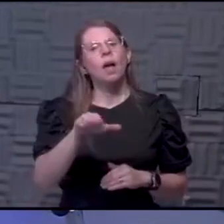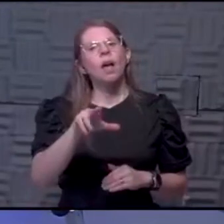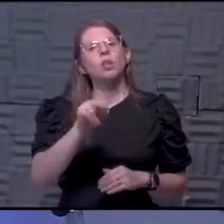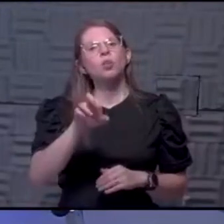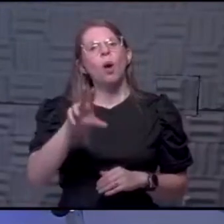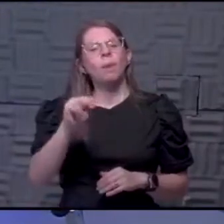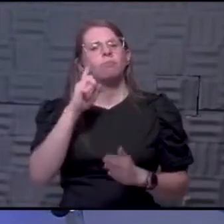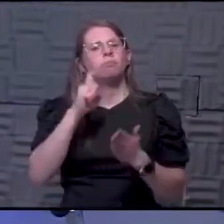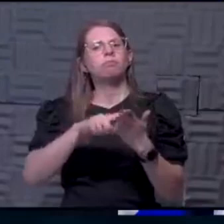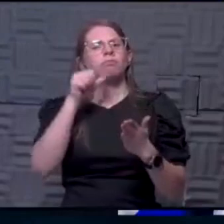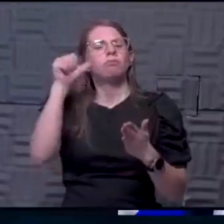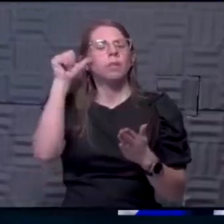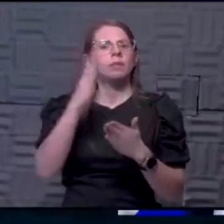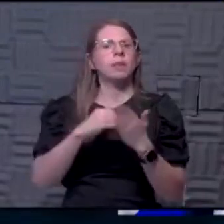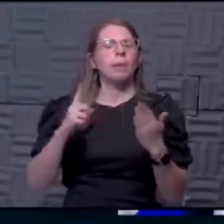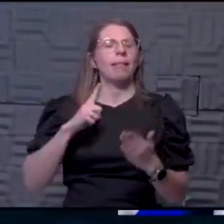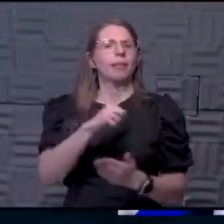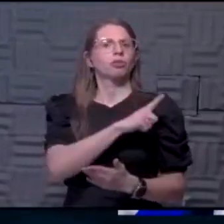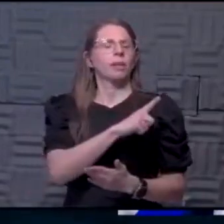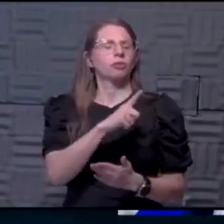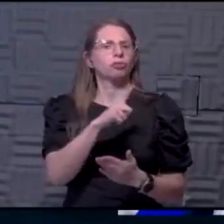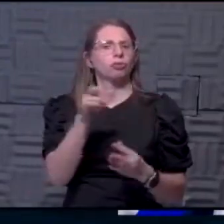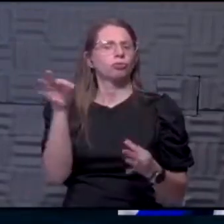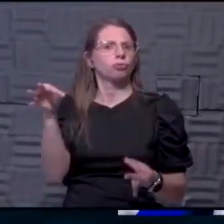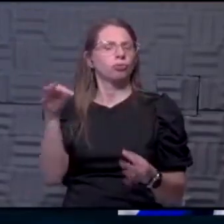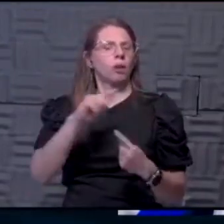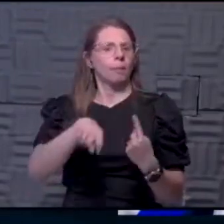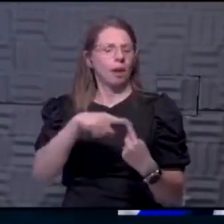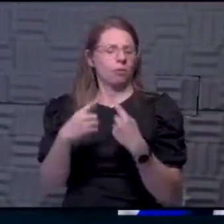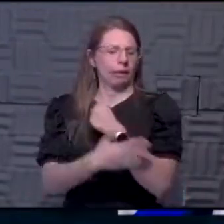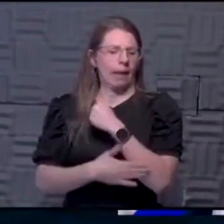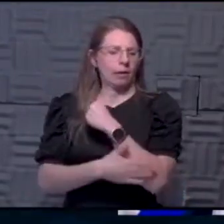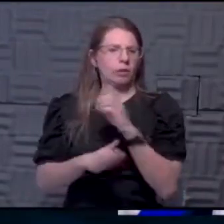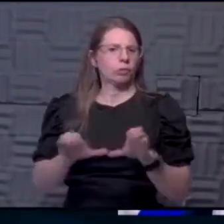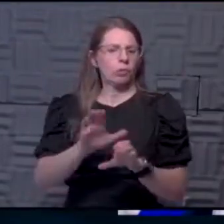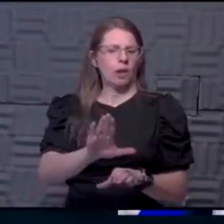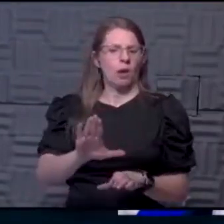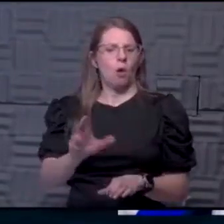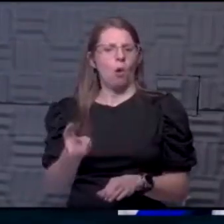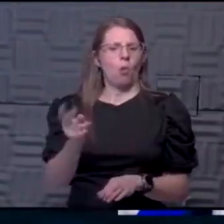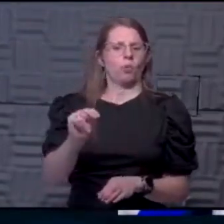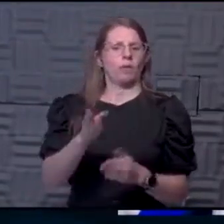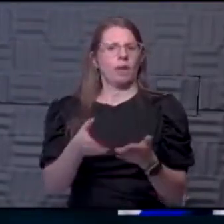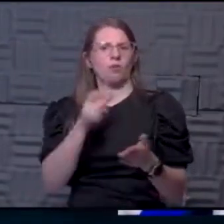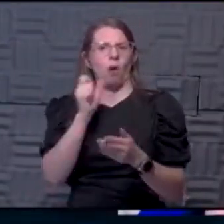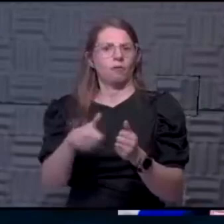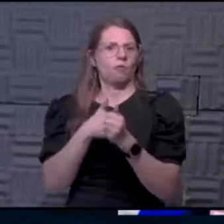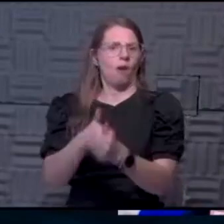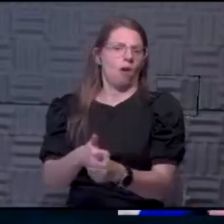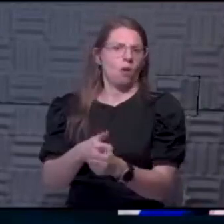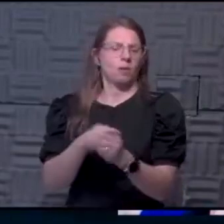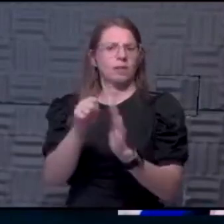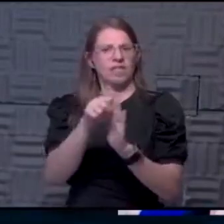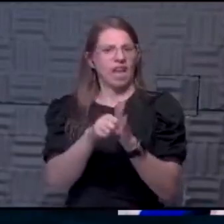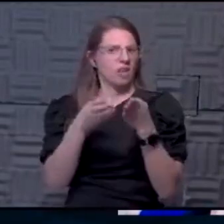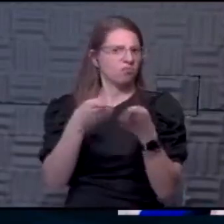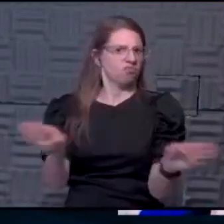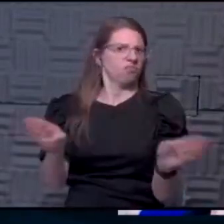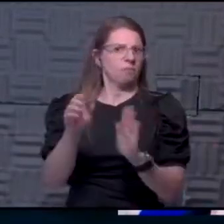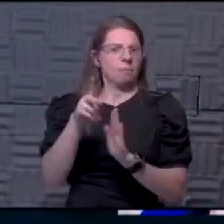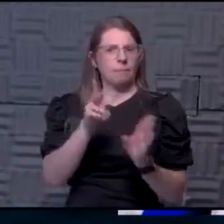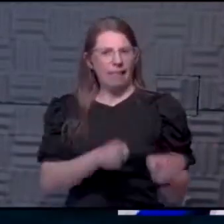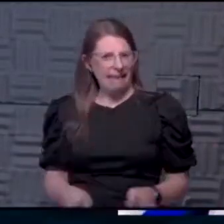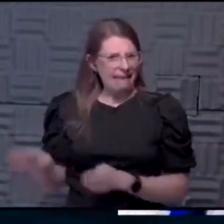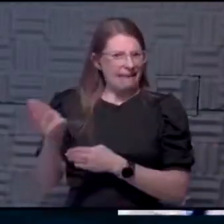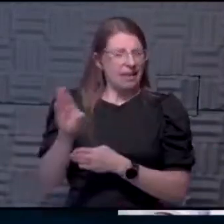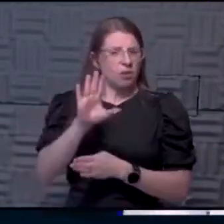yesterday some legislation around counties being able to do their own thing and not having to follow the statewide plans. Thoughts about that?